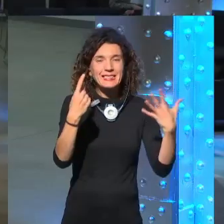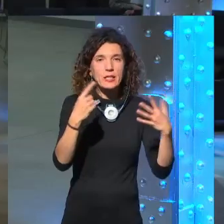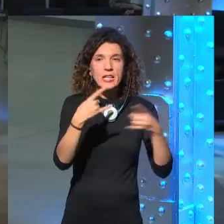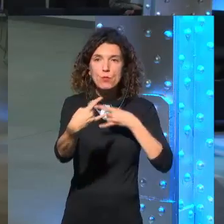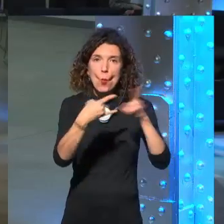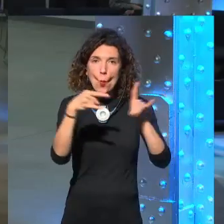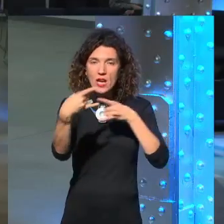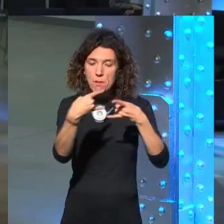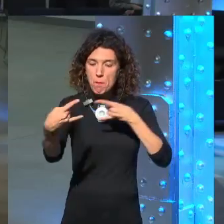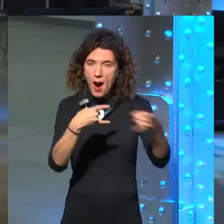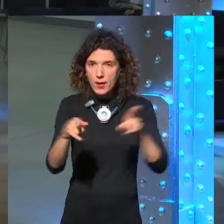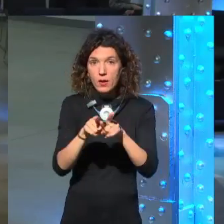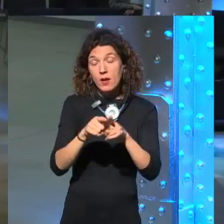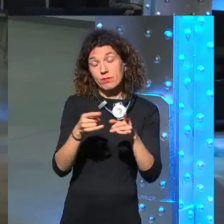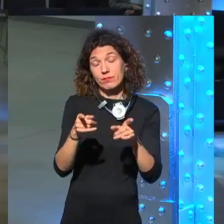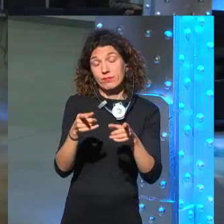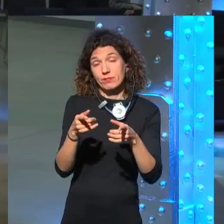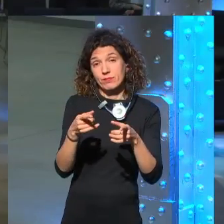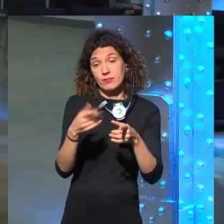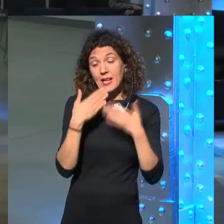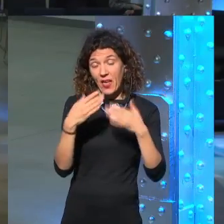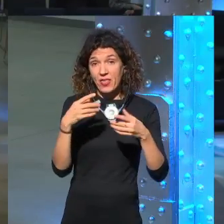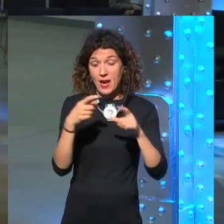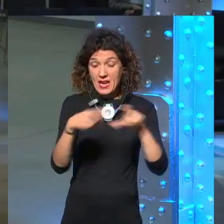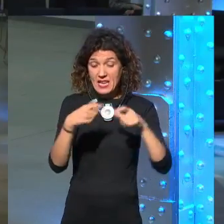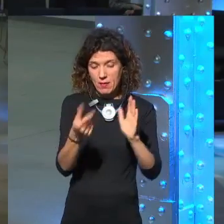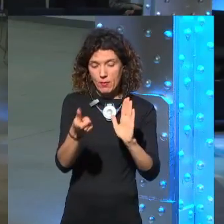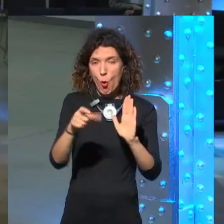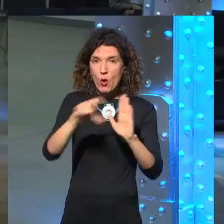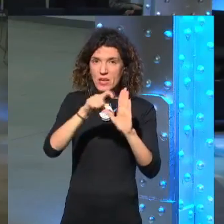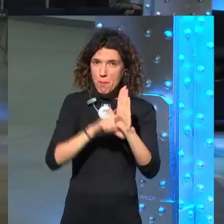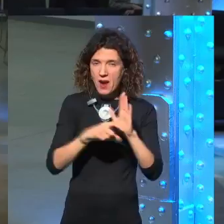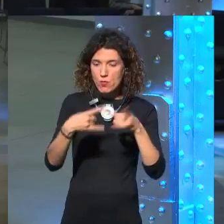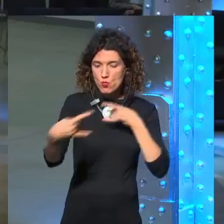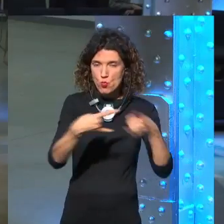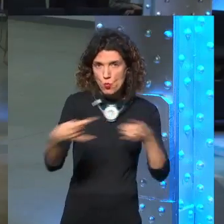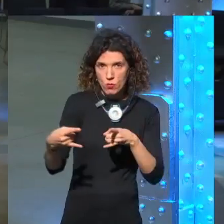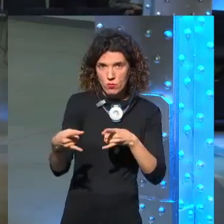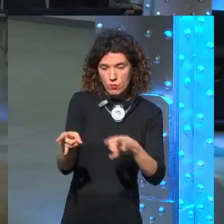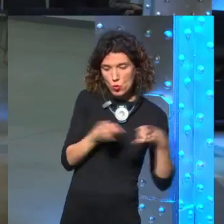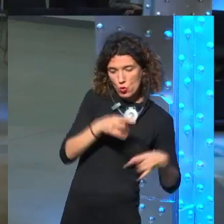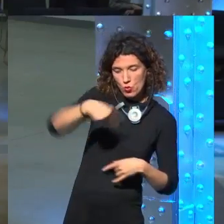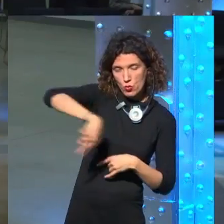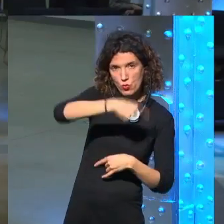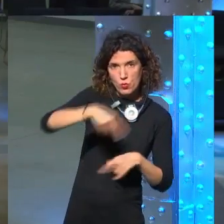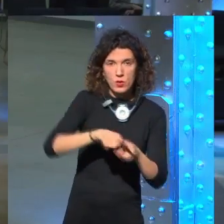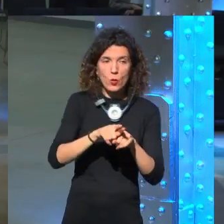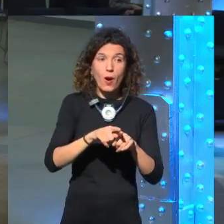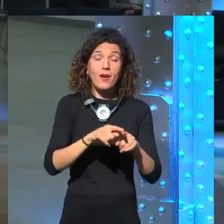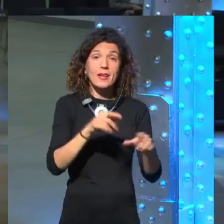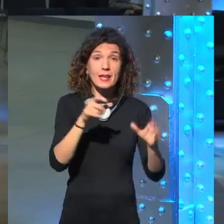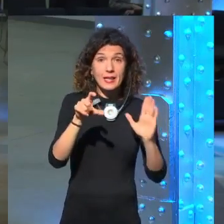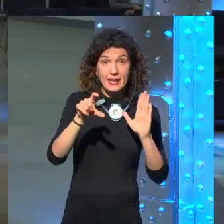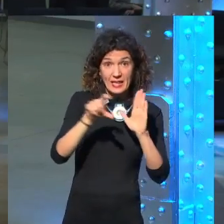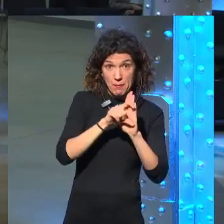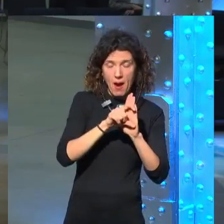magnets attract the pendulum. In fact, each of the magnets has an answer to a question over the top. So I